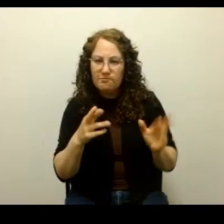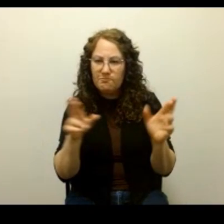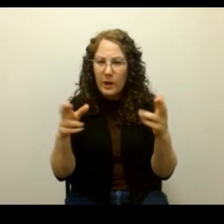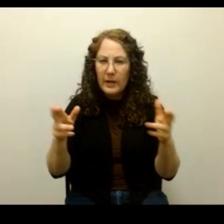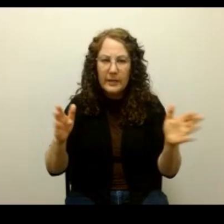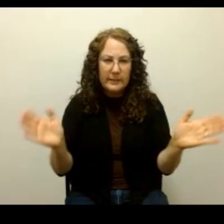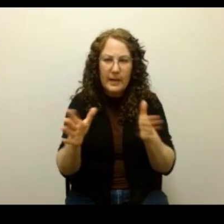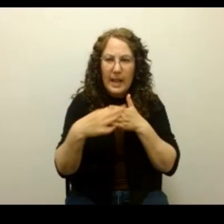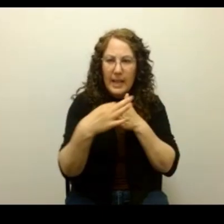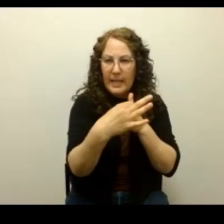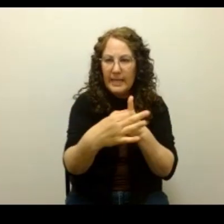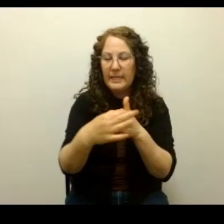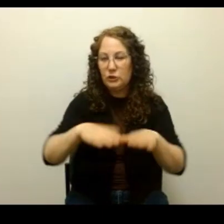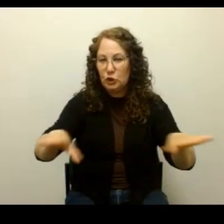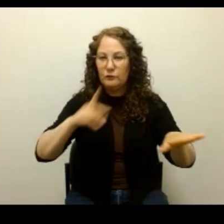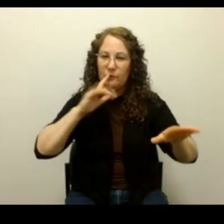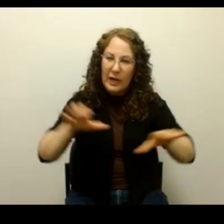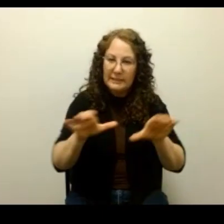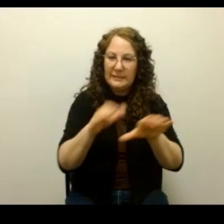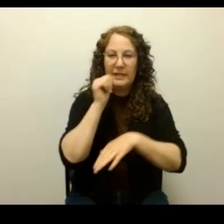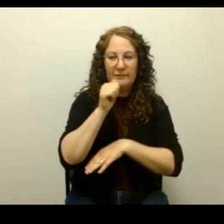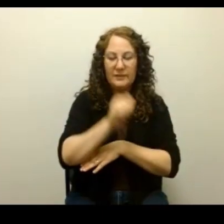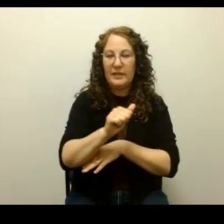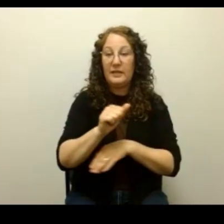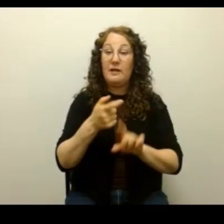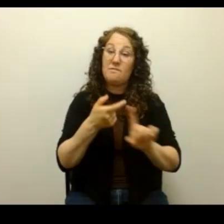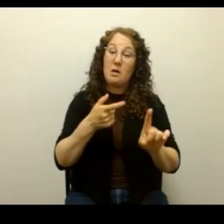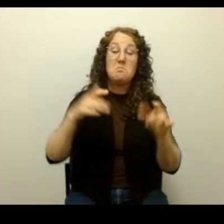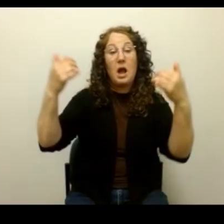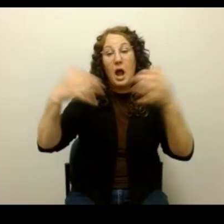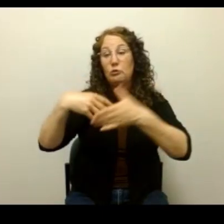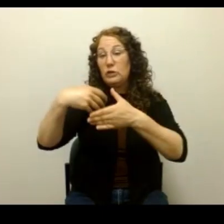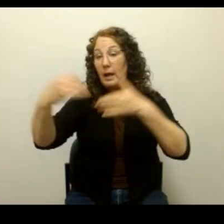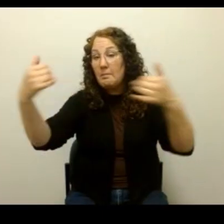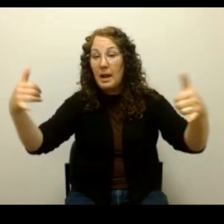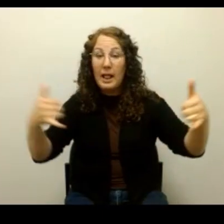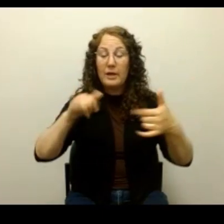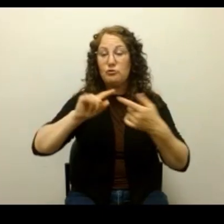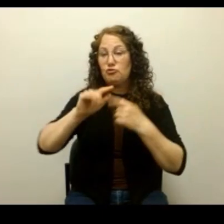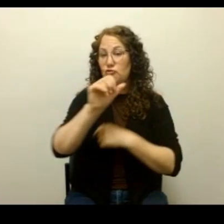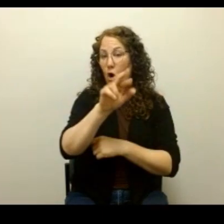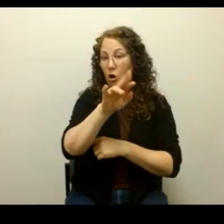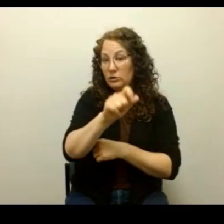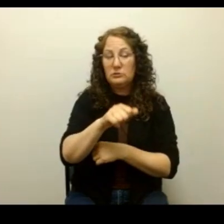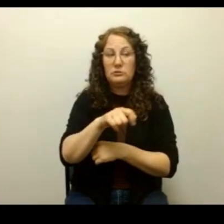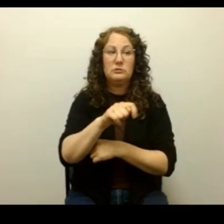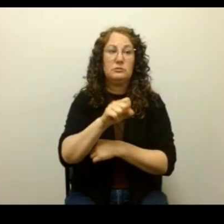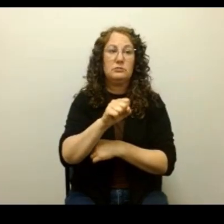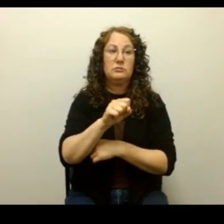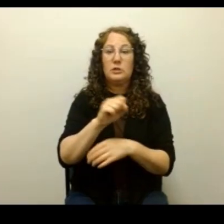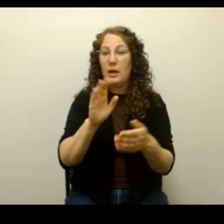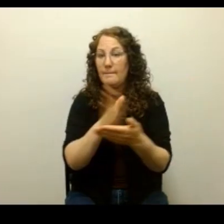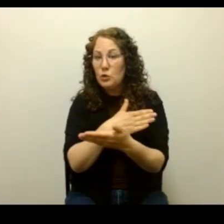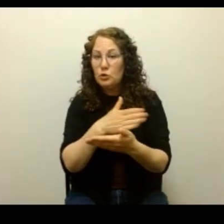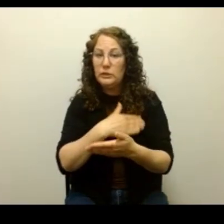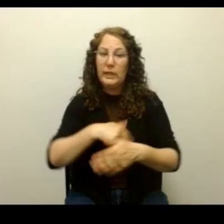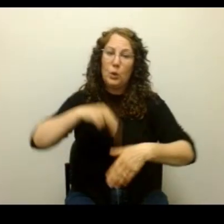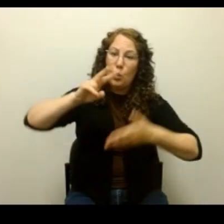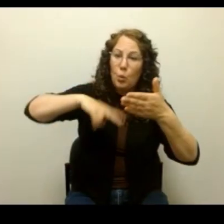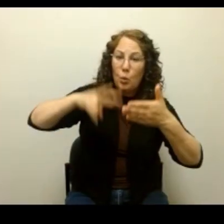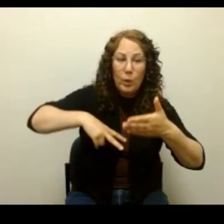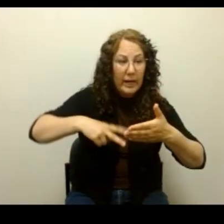activity every day, ranging from outdoor play to arts, from music to read alouds. For